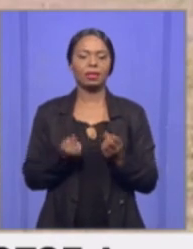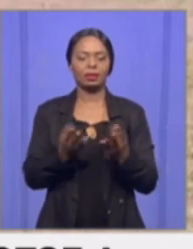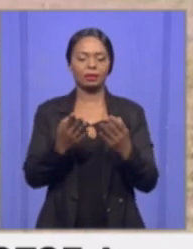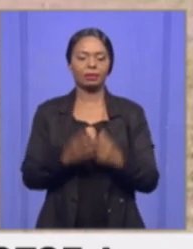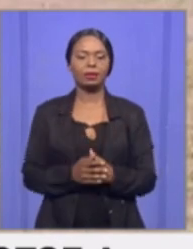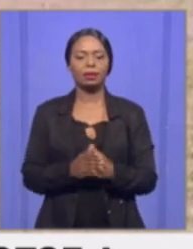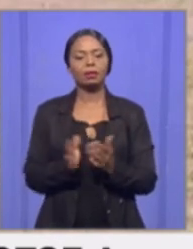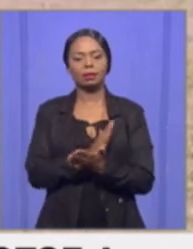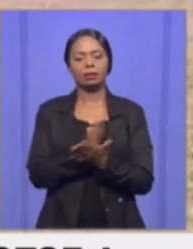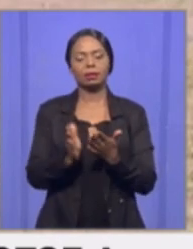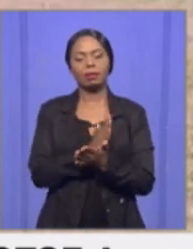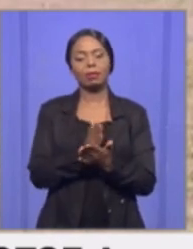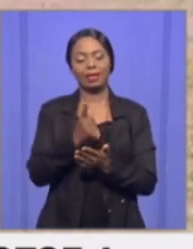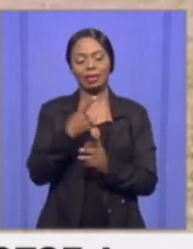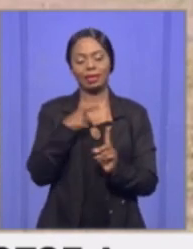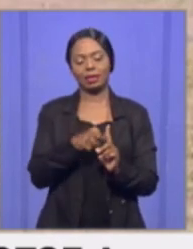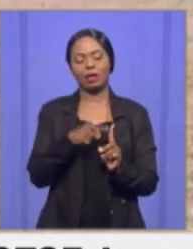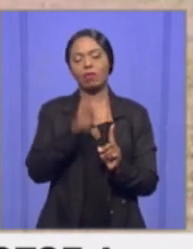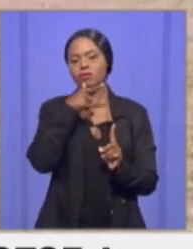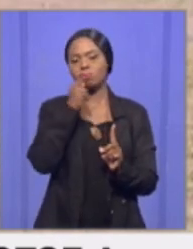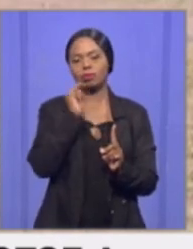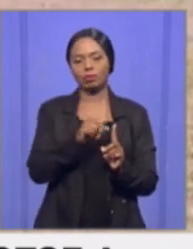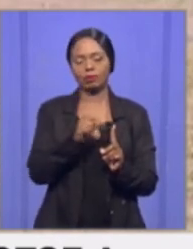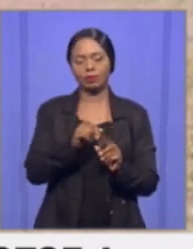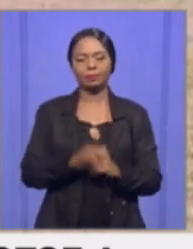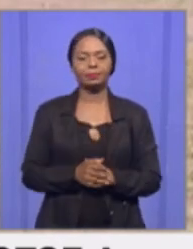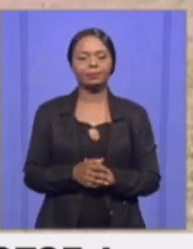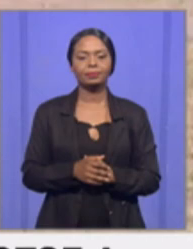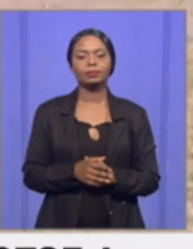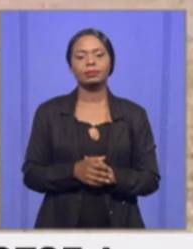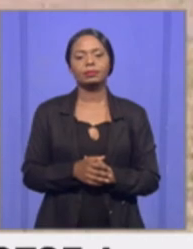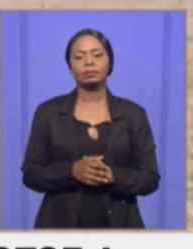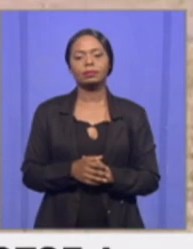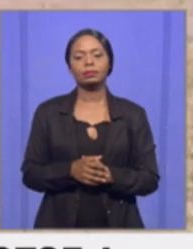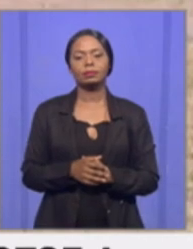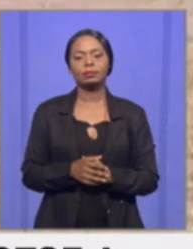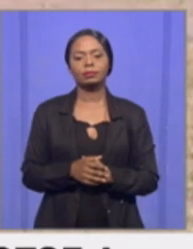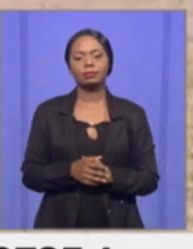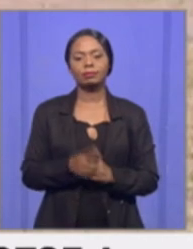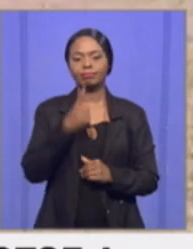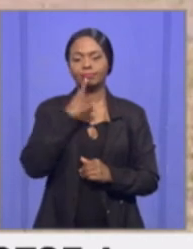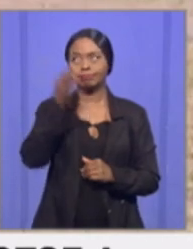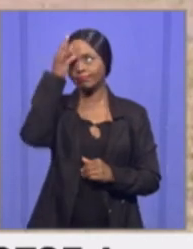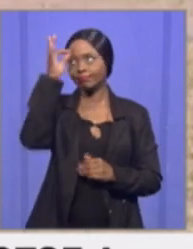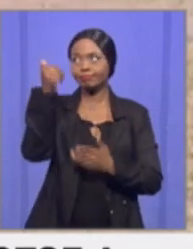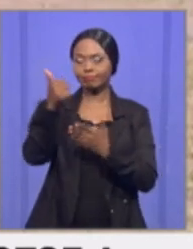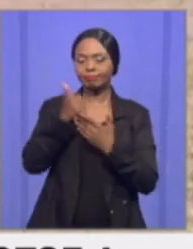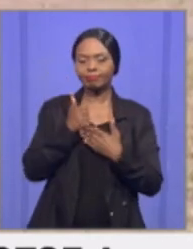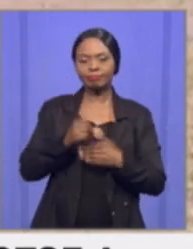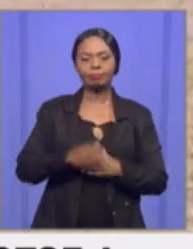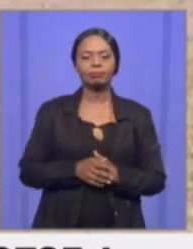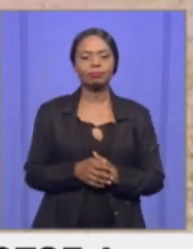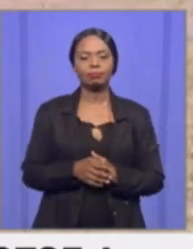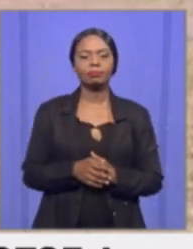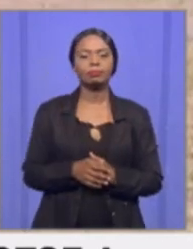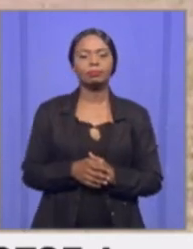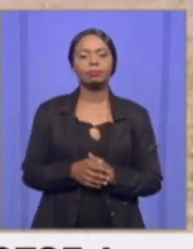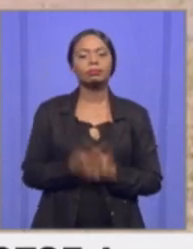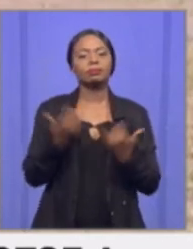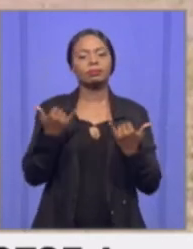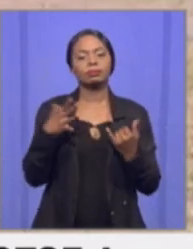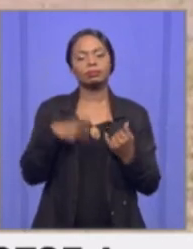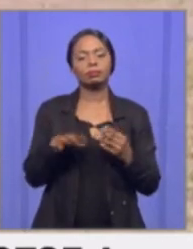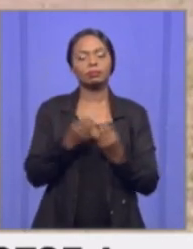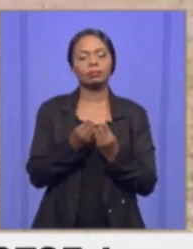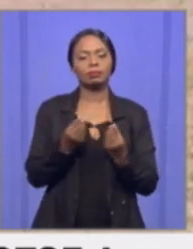sa tša di boletseng gore ba ka thaba ba bone gore government ka ba thusa mara e nngwe selo se re se tsebang le gone lekgwe batho